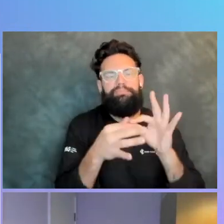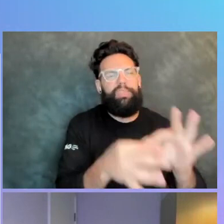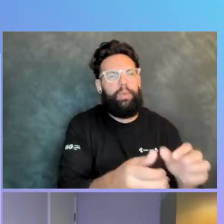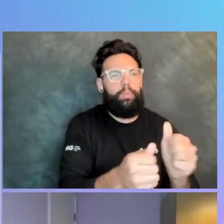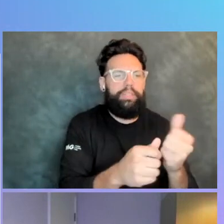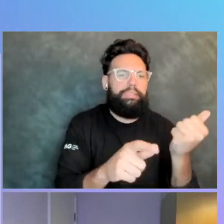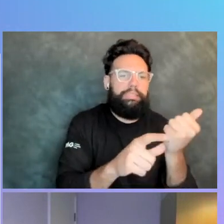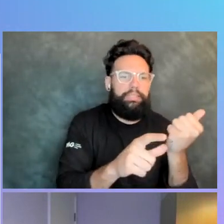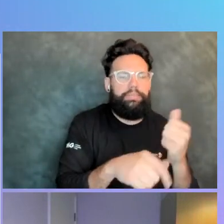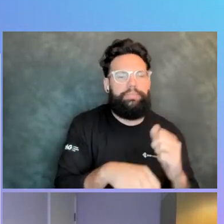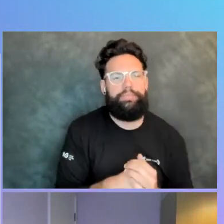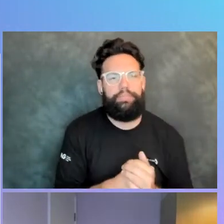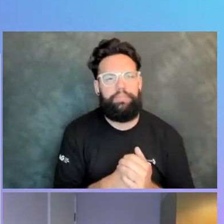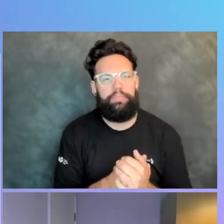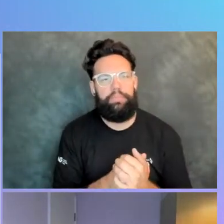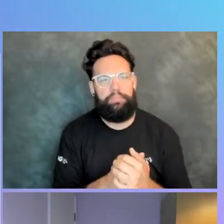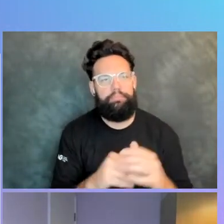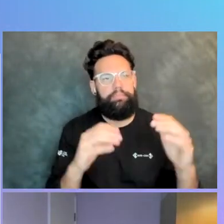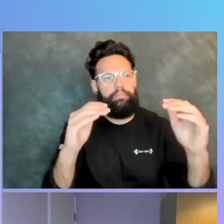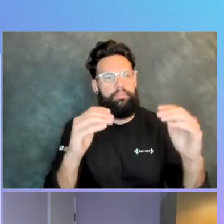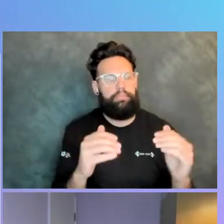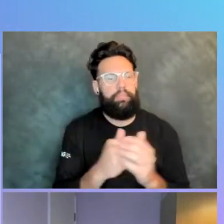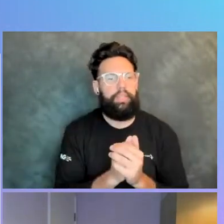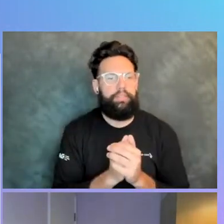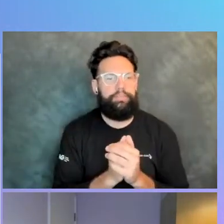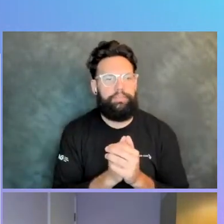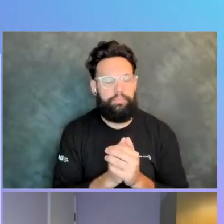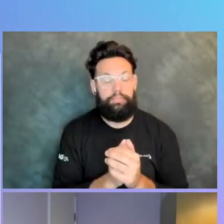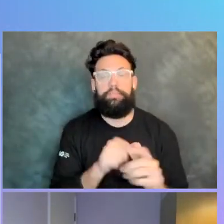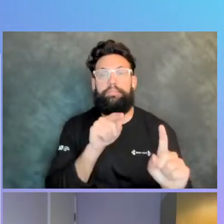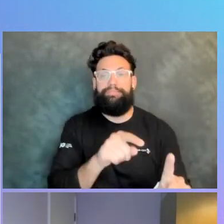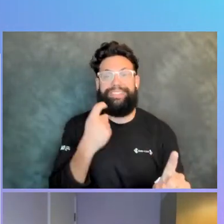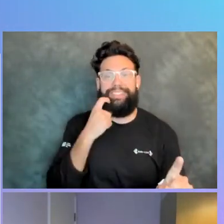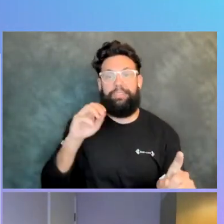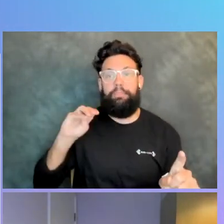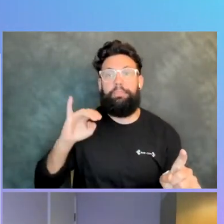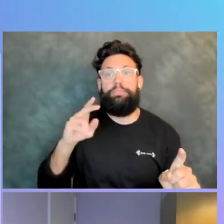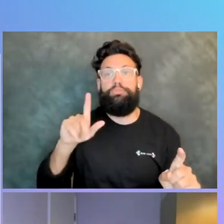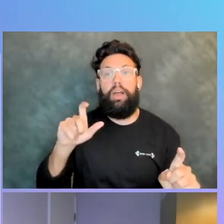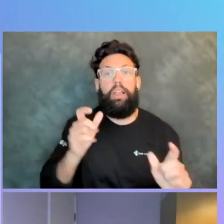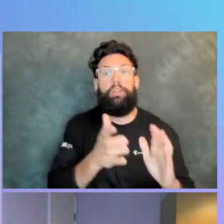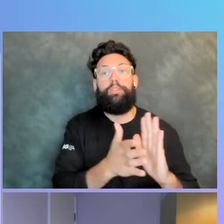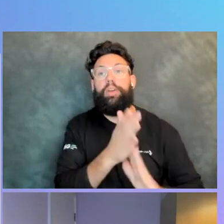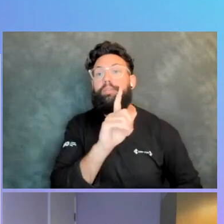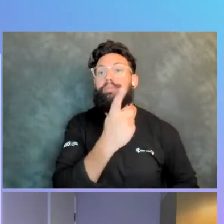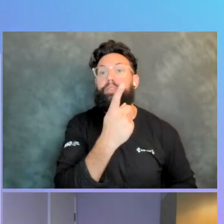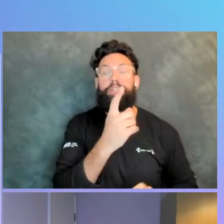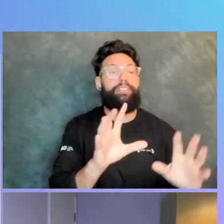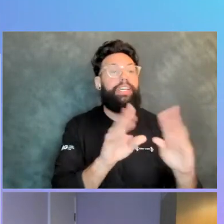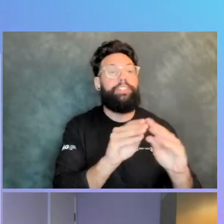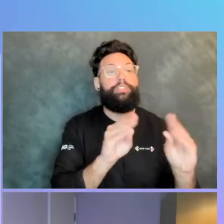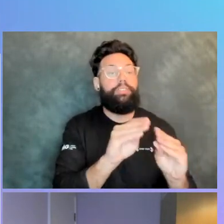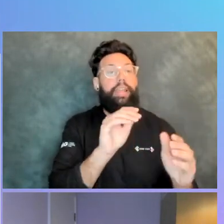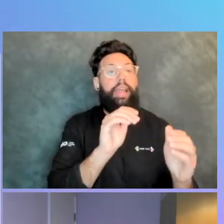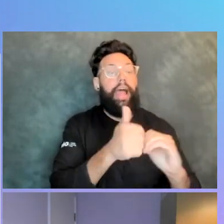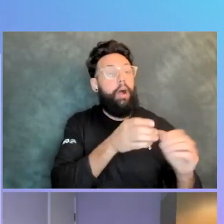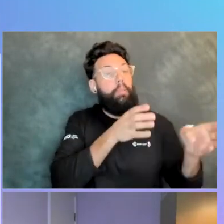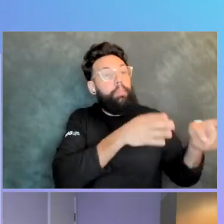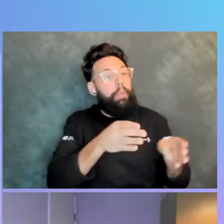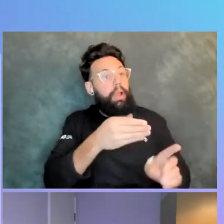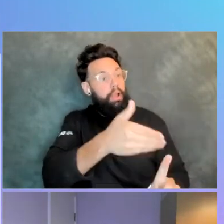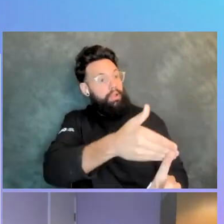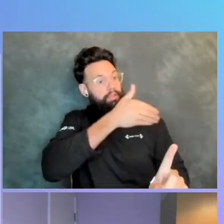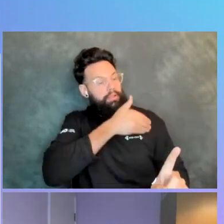topic, one thing that helped Michelle conduct her first sessions was running some trial sessions with external